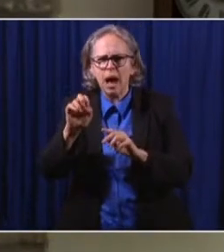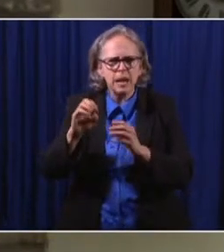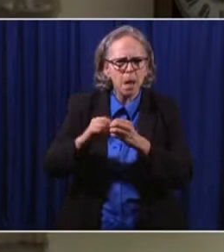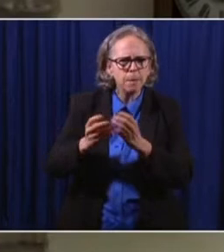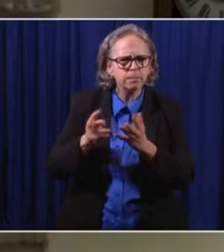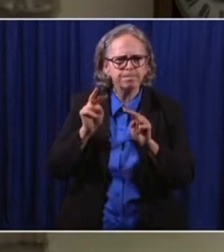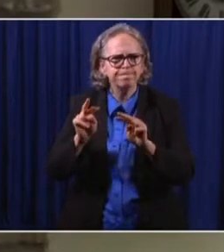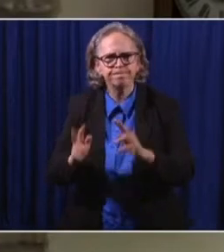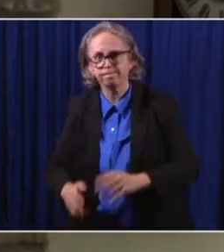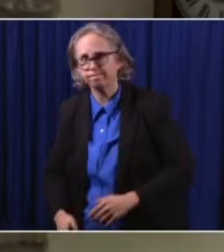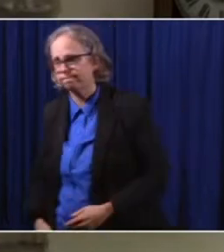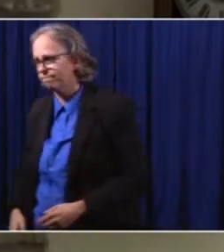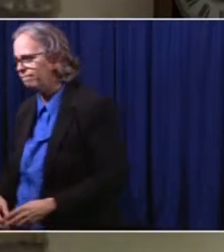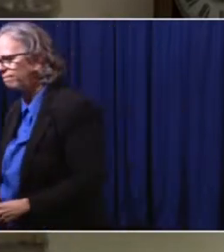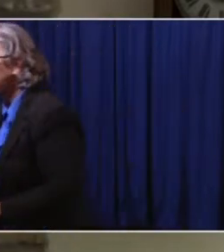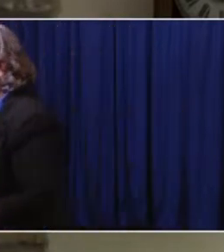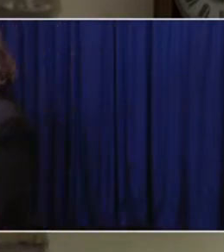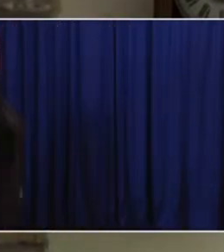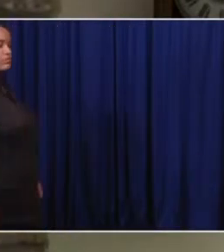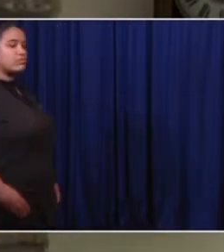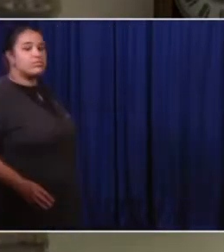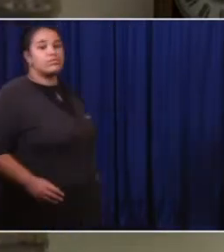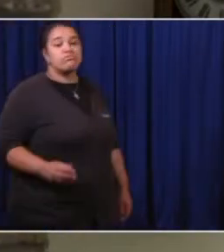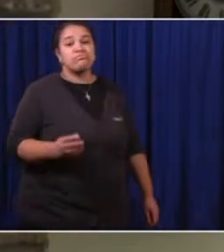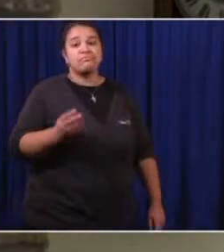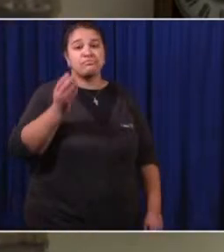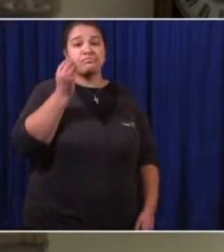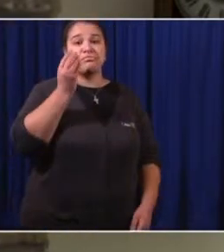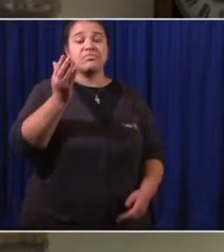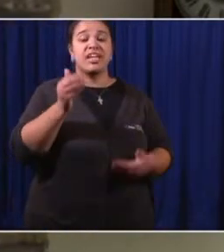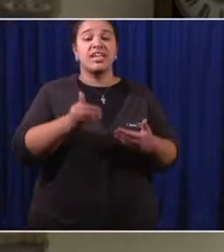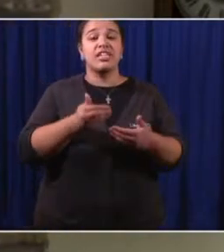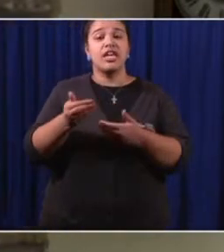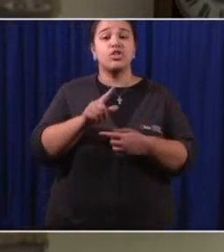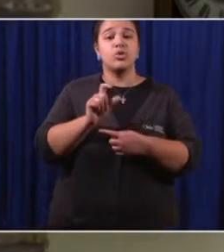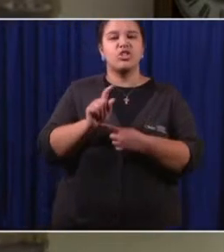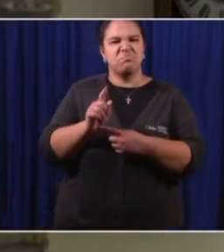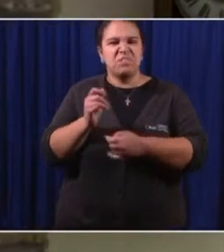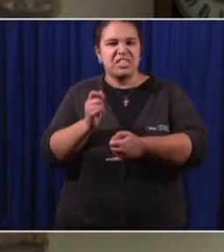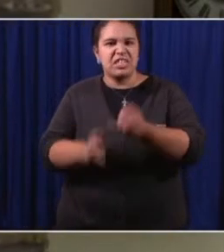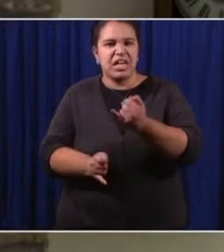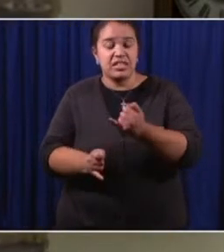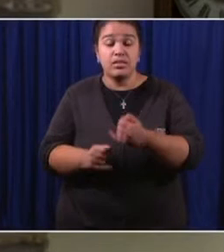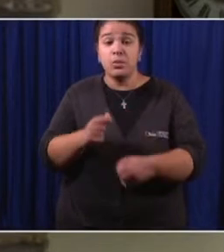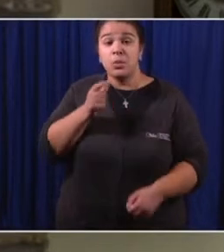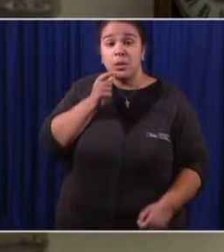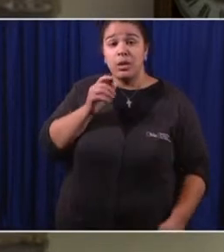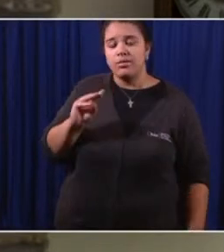Governor, your next question is your last question, and it belongs to Max Philby of the Columbus Dispatch.